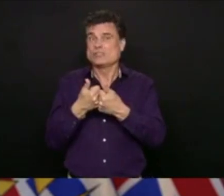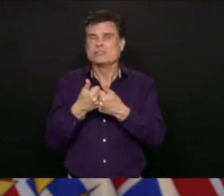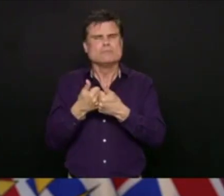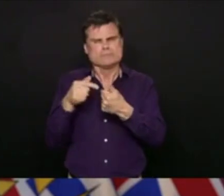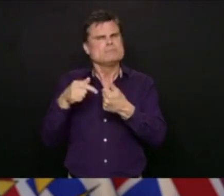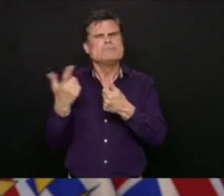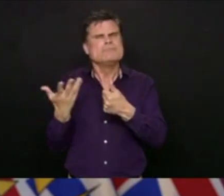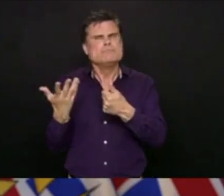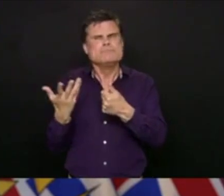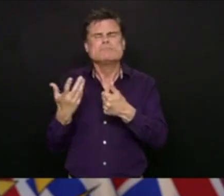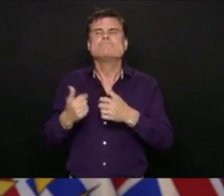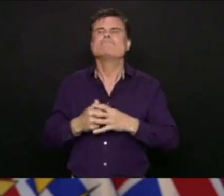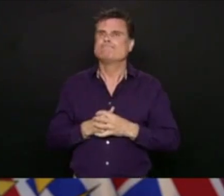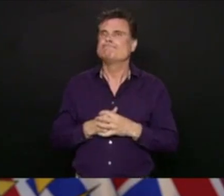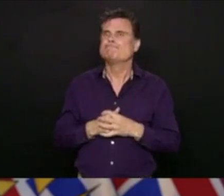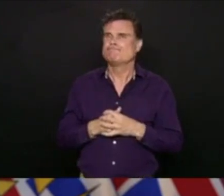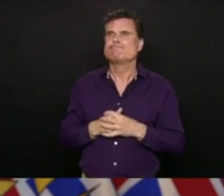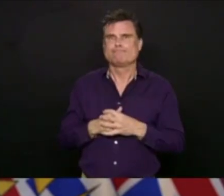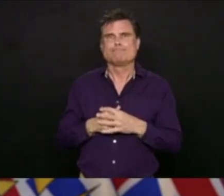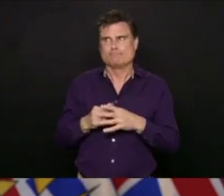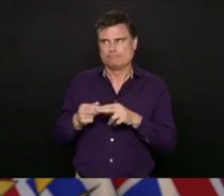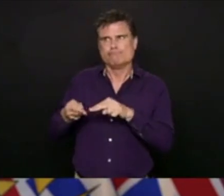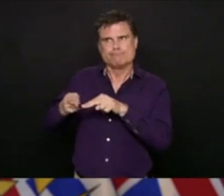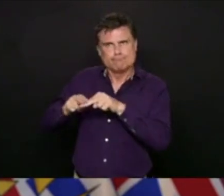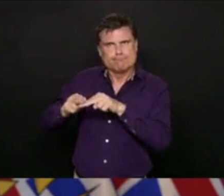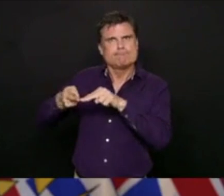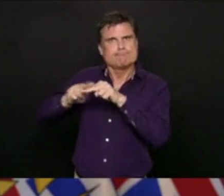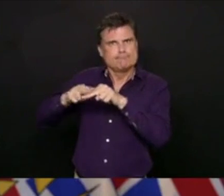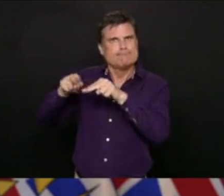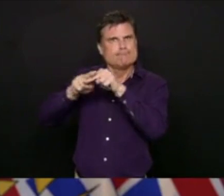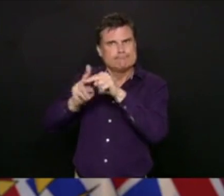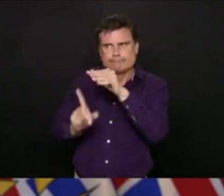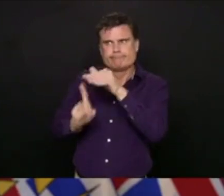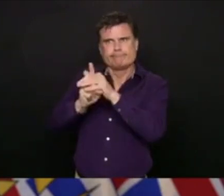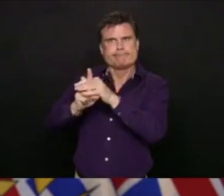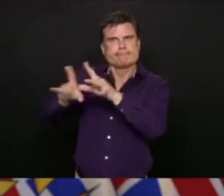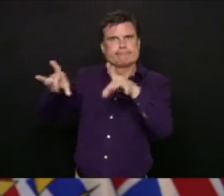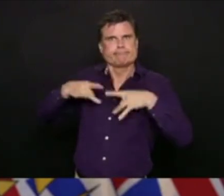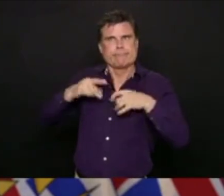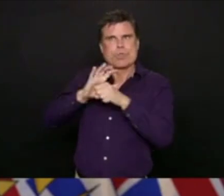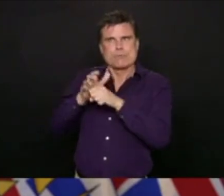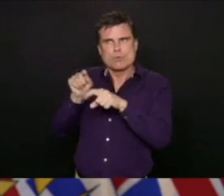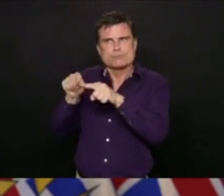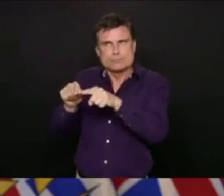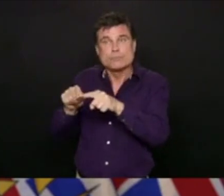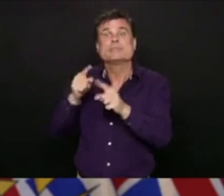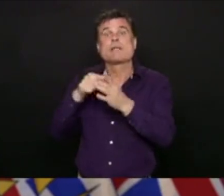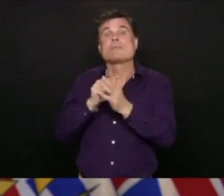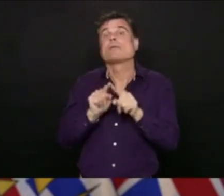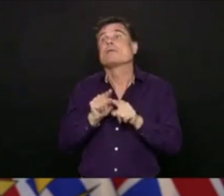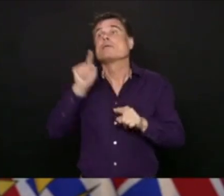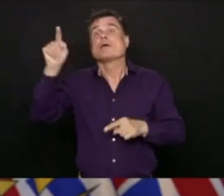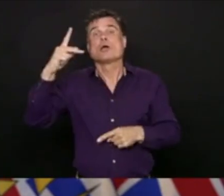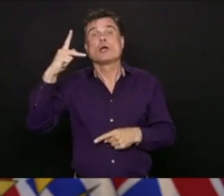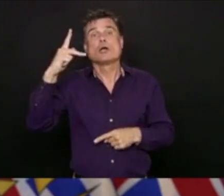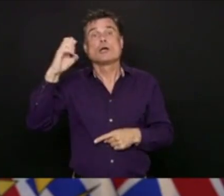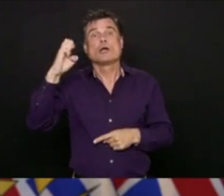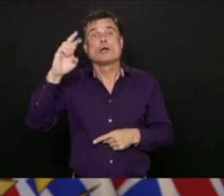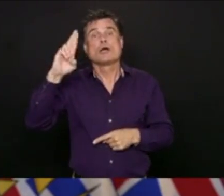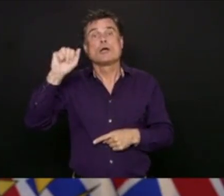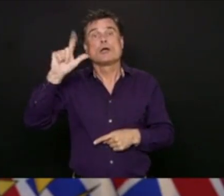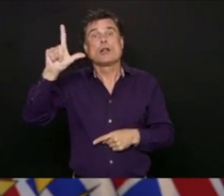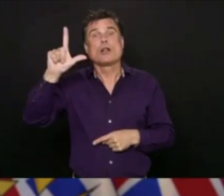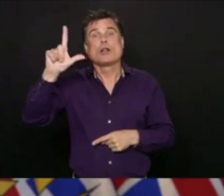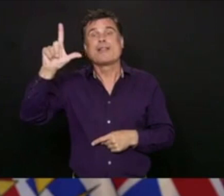the Curl Lake plant in Alberta, and it's a very challenging outbreak. We know there's a lot of there's